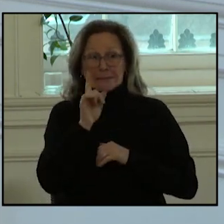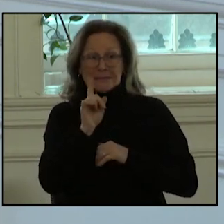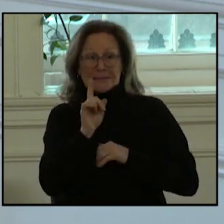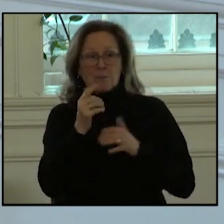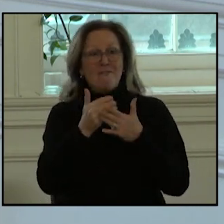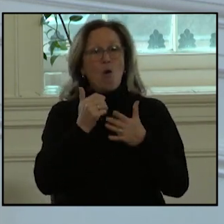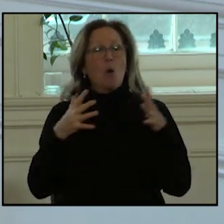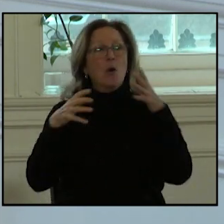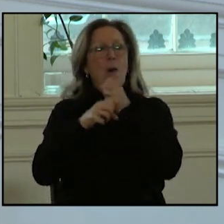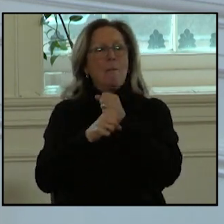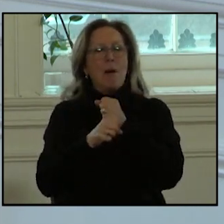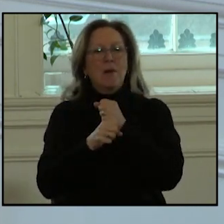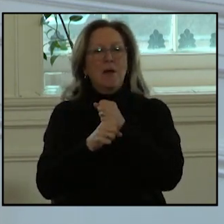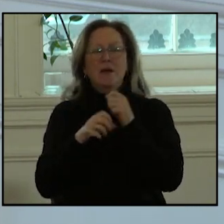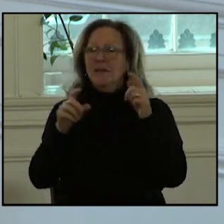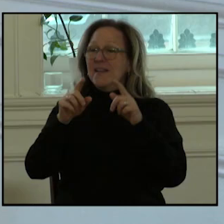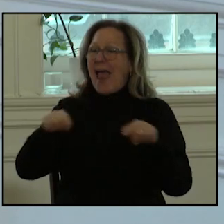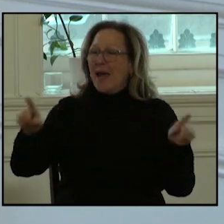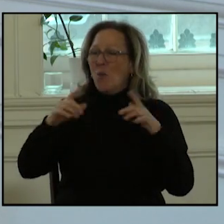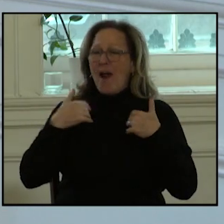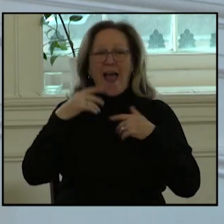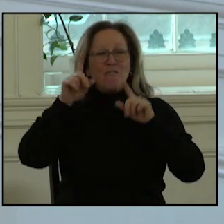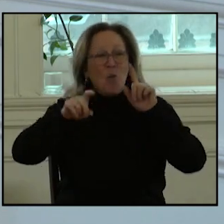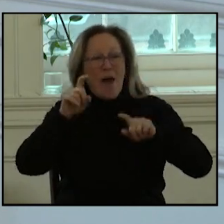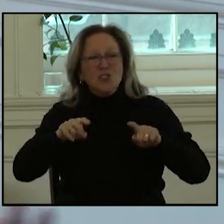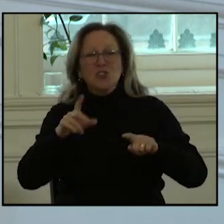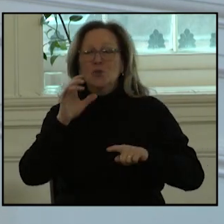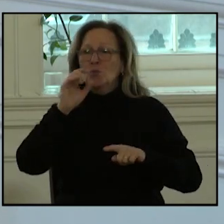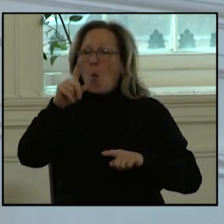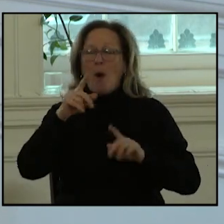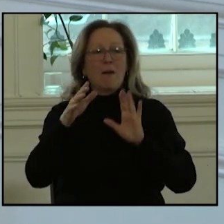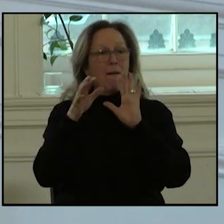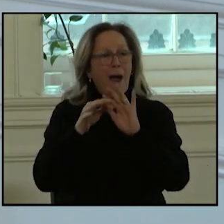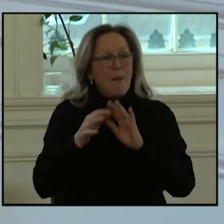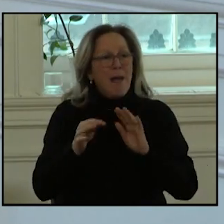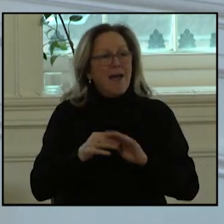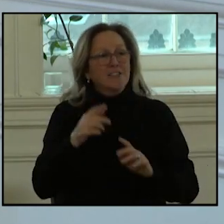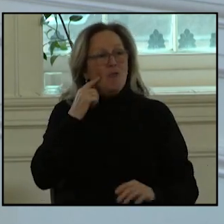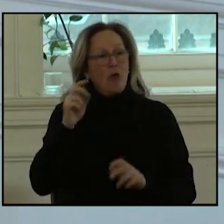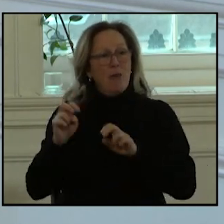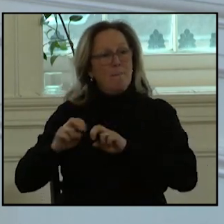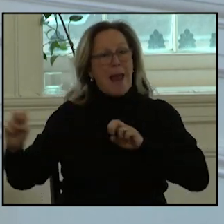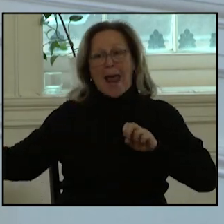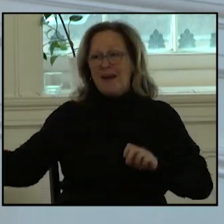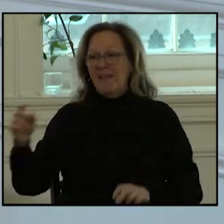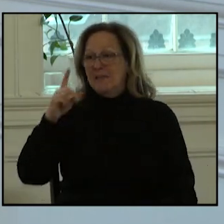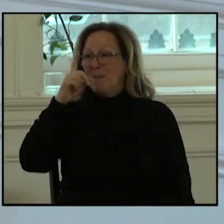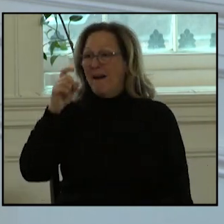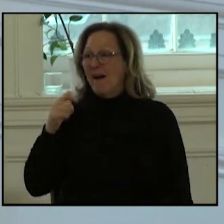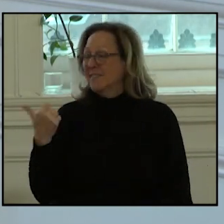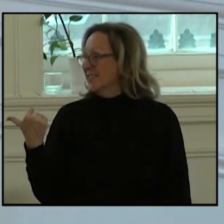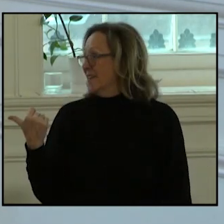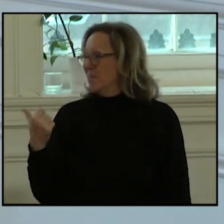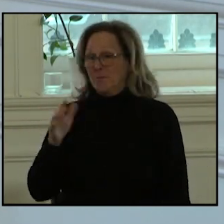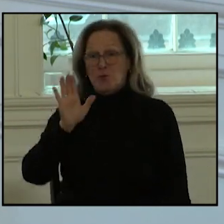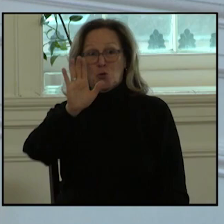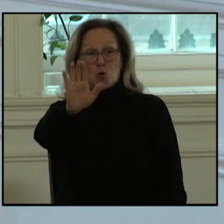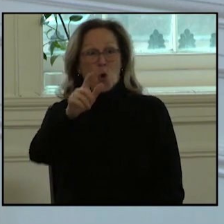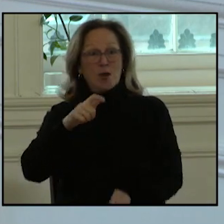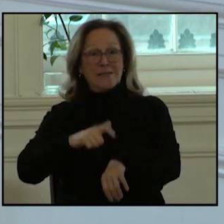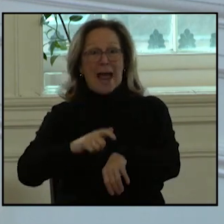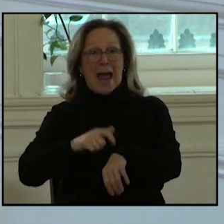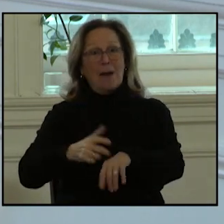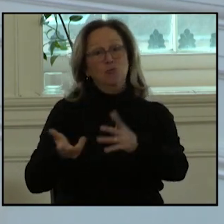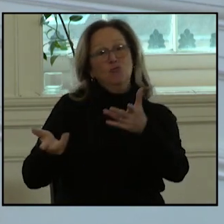minutes, does anyone have any questions or comments for any of the panelists today? Because this is now your time to